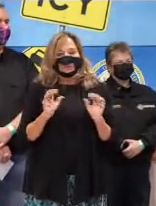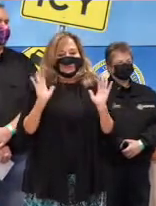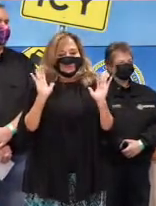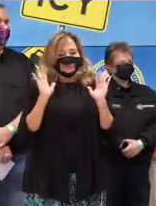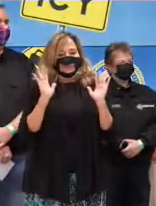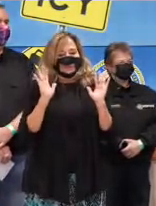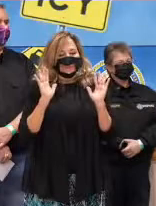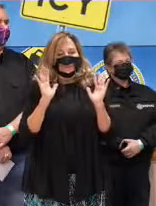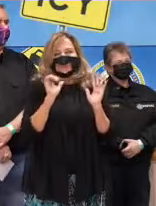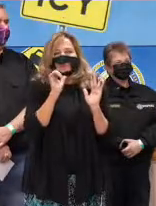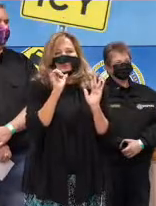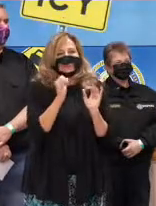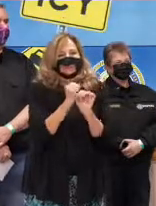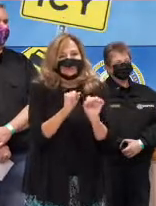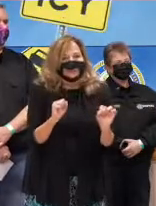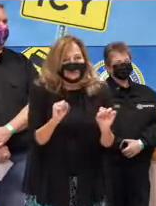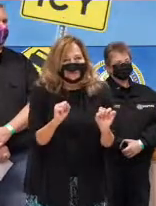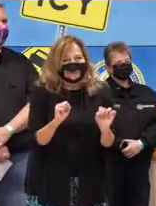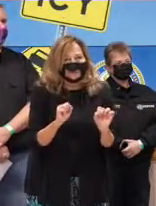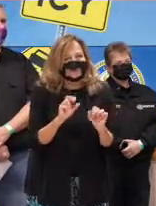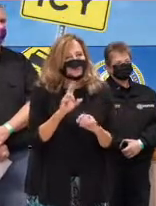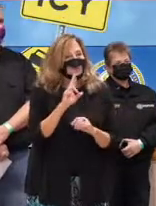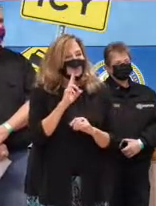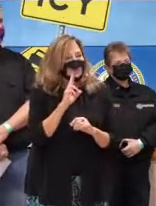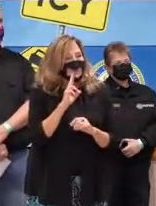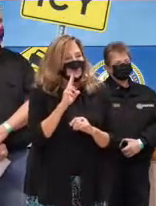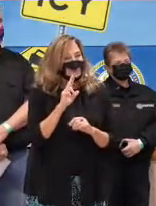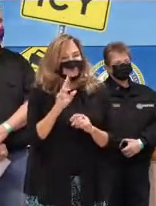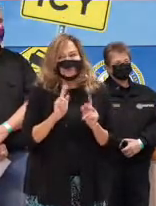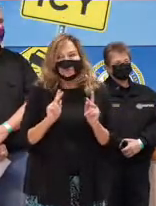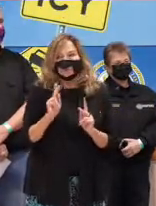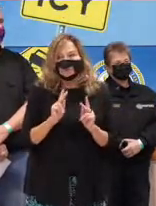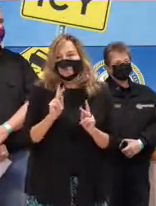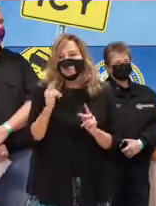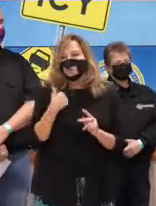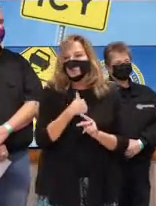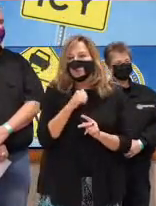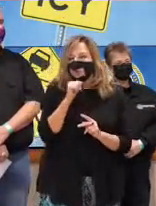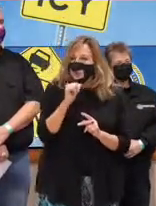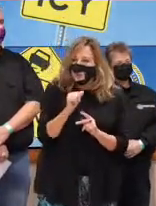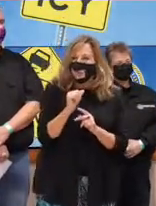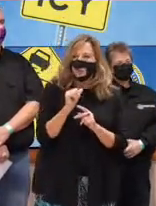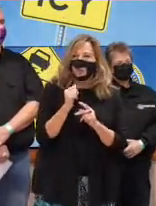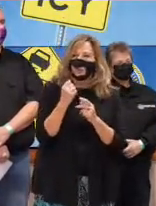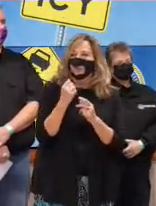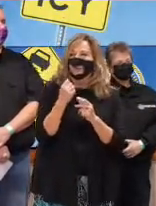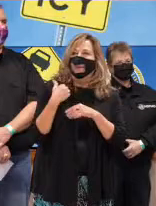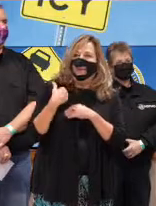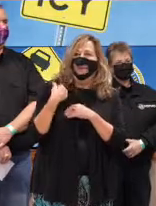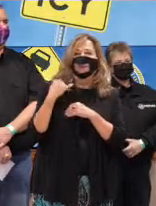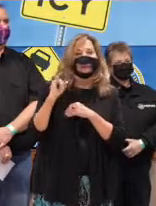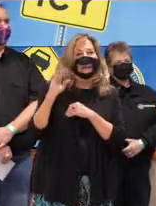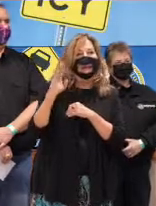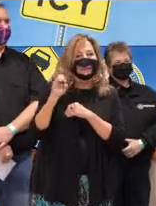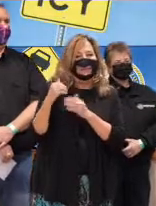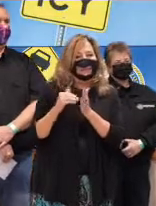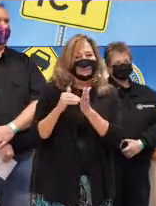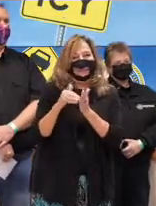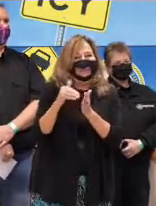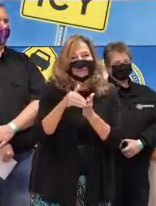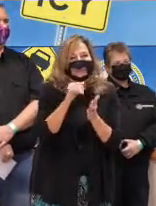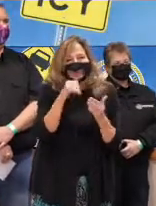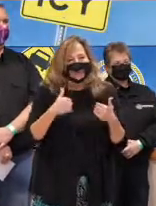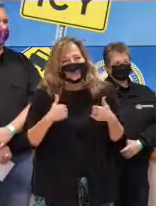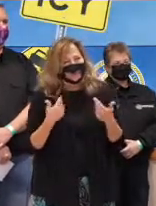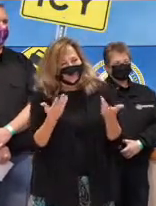up. Houstonians, people in the area, that's not what we do, okay? So bearing that in mind, please stay off the road.